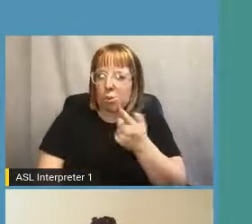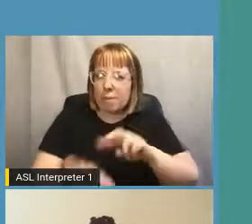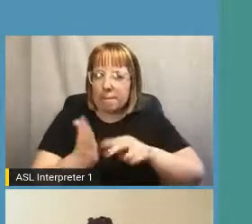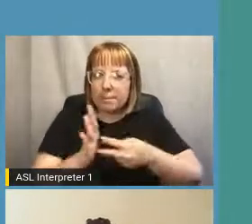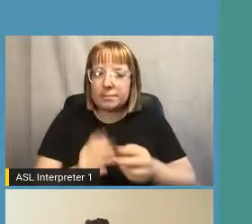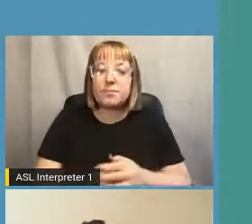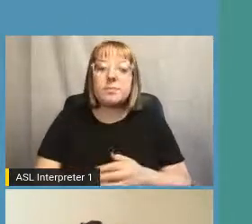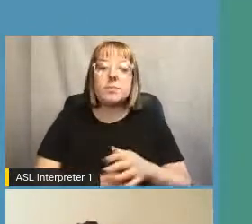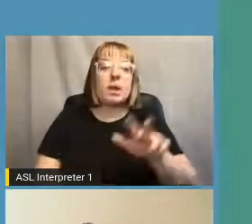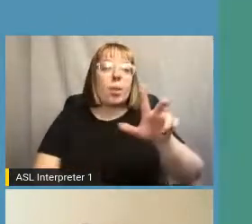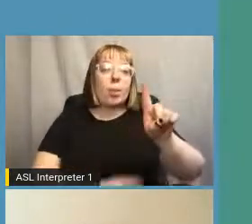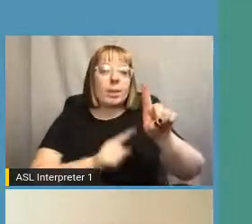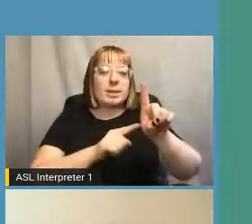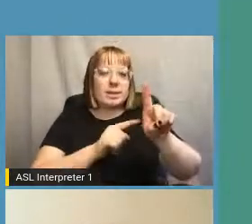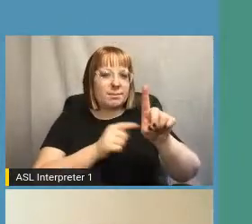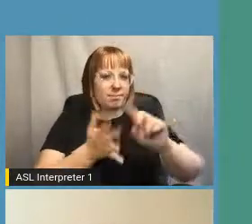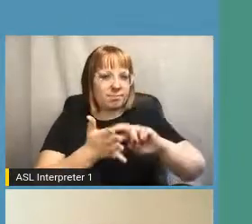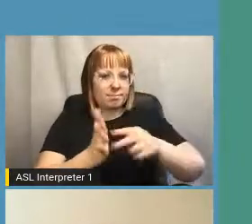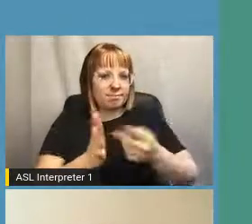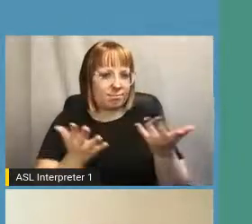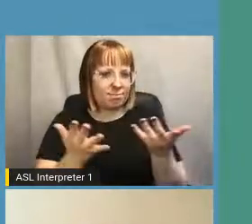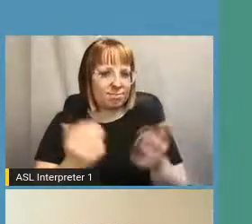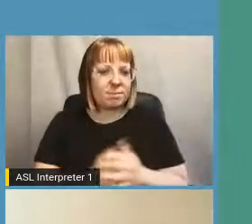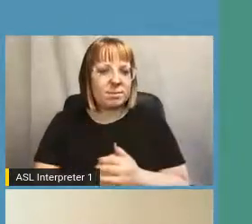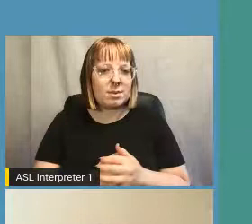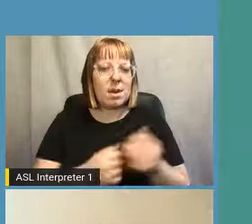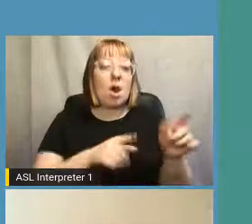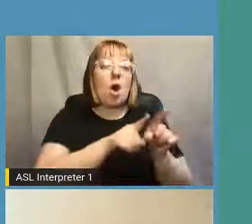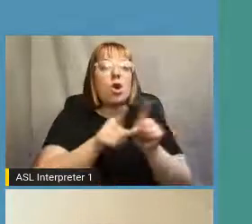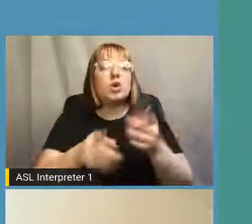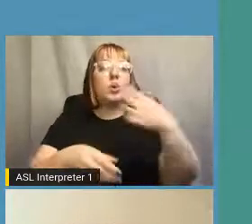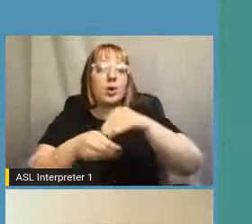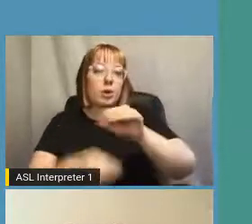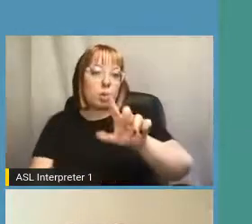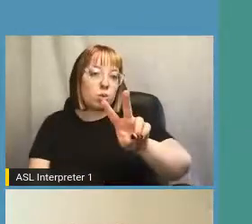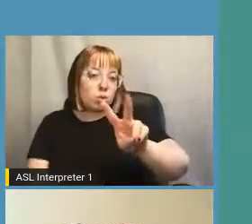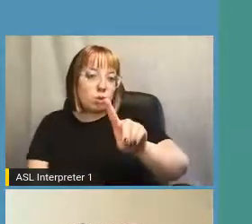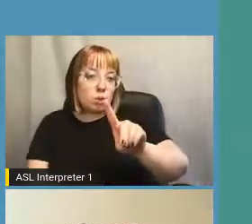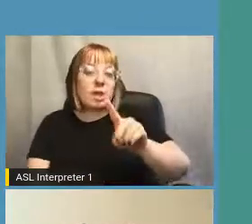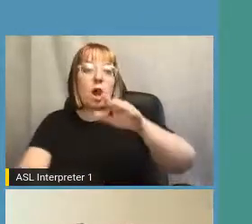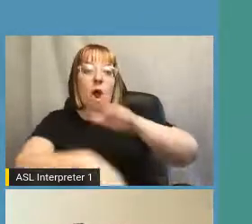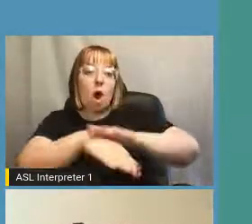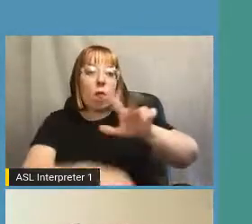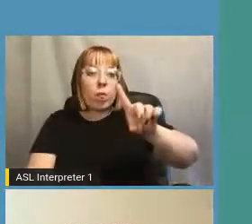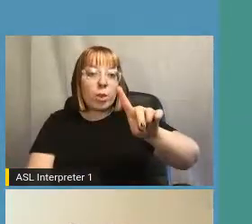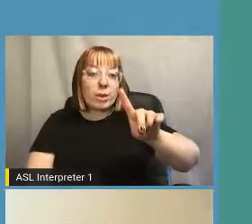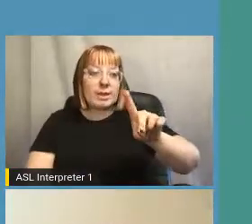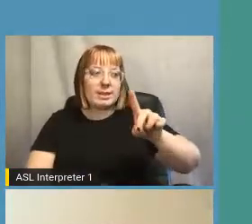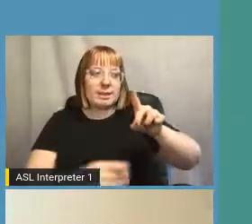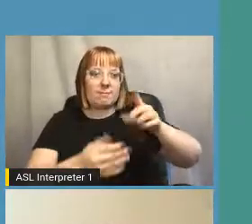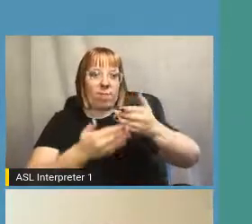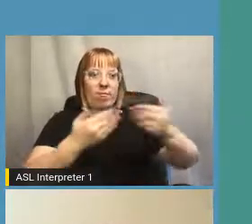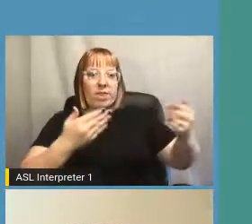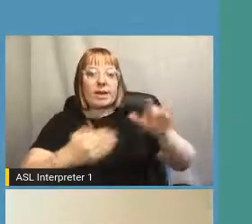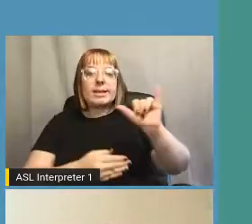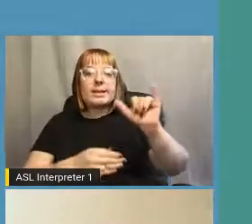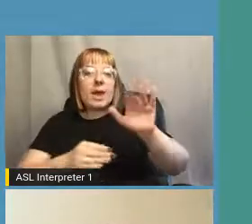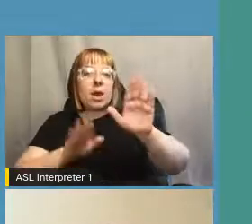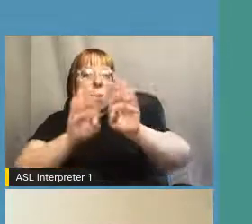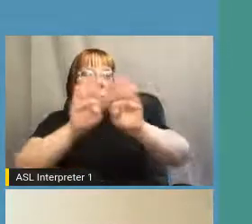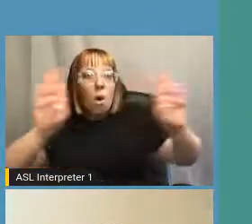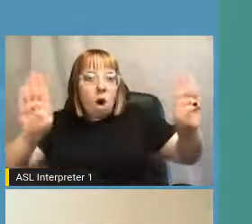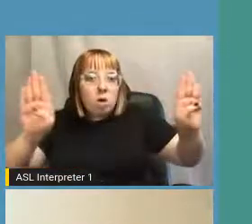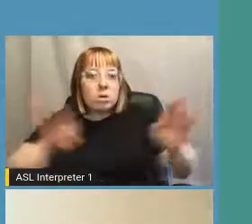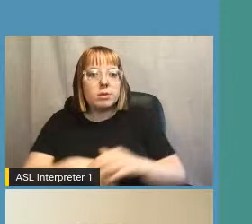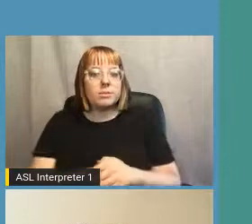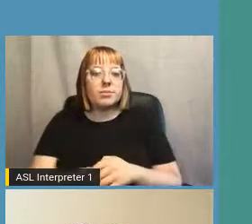When I mean three-dimensional, I also include two-dimensional works on three-dimensional objects like walls. Also, there